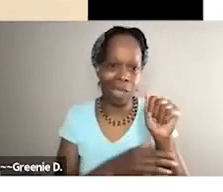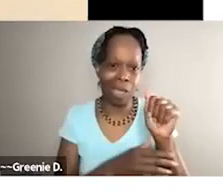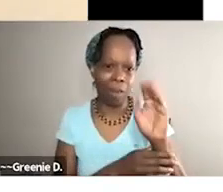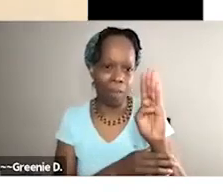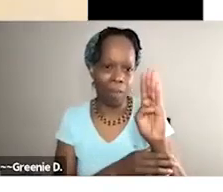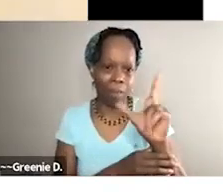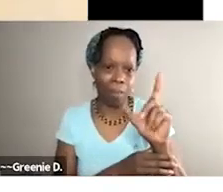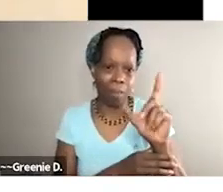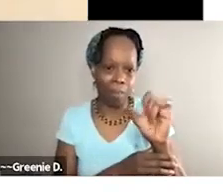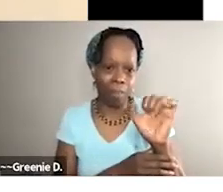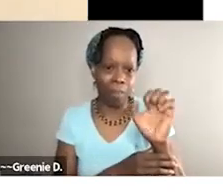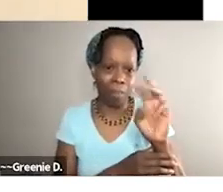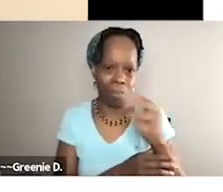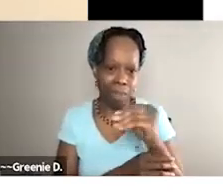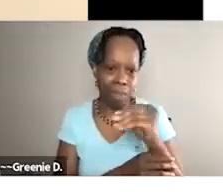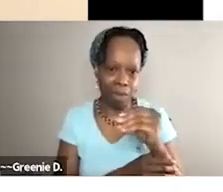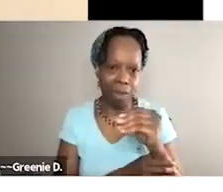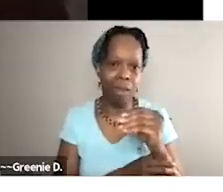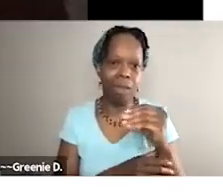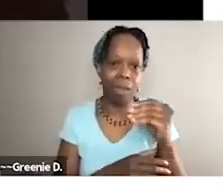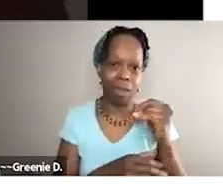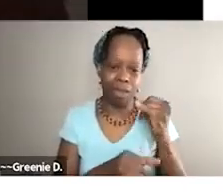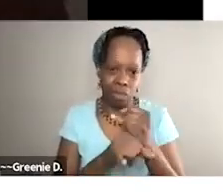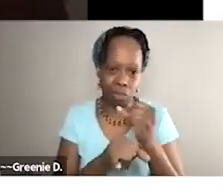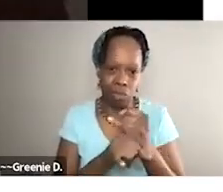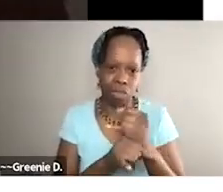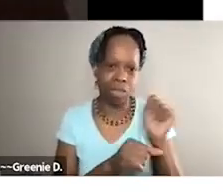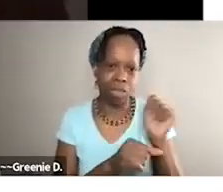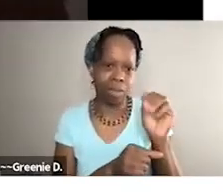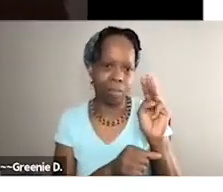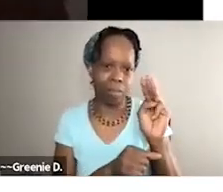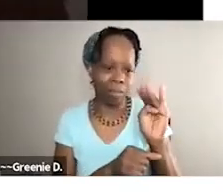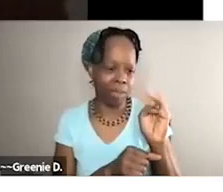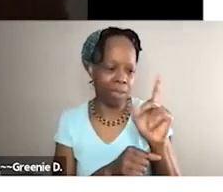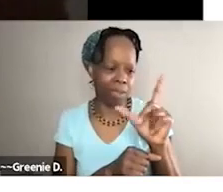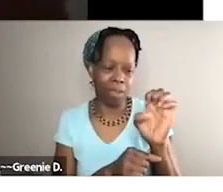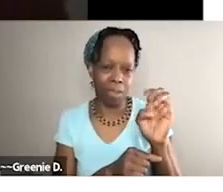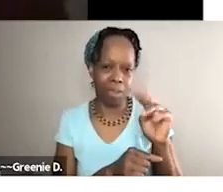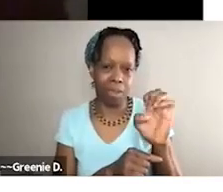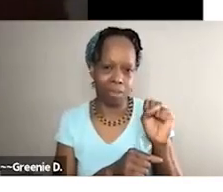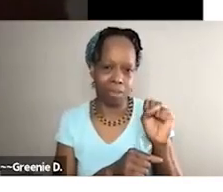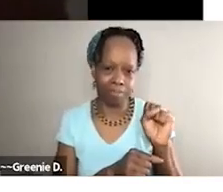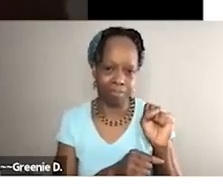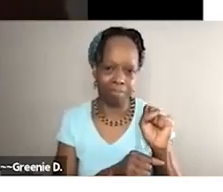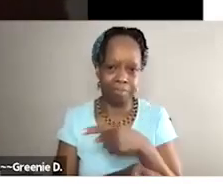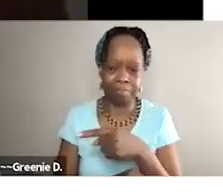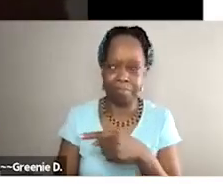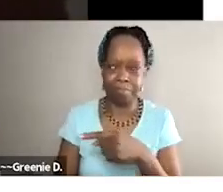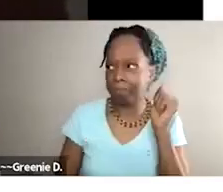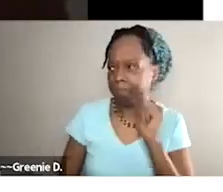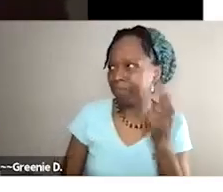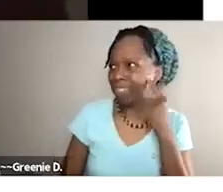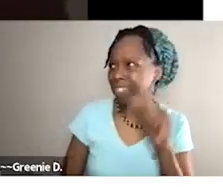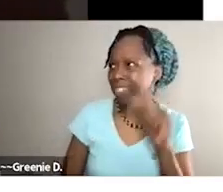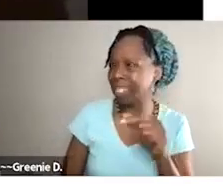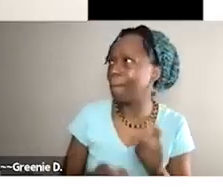Ashley, do you want to have a go at that one first? Yeah, I think that's such a big answer because it's